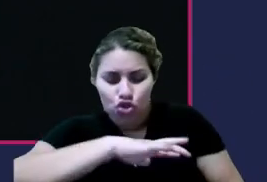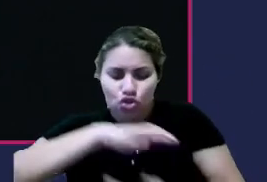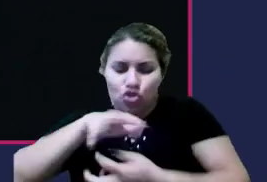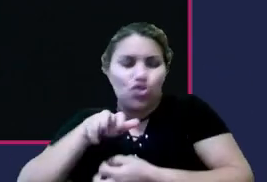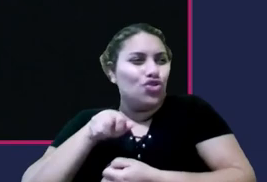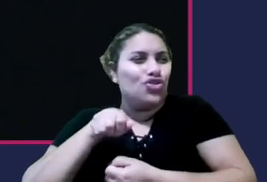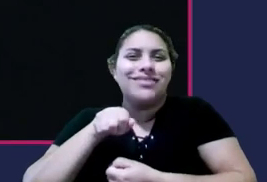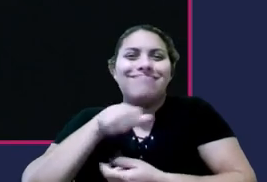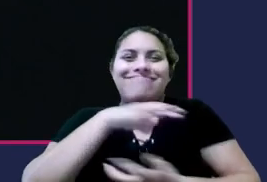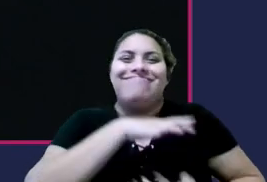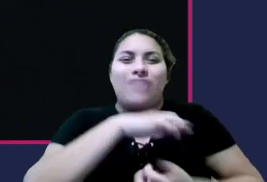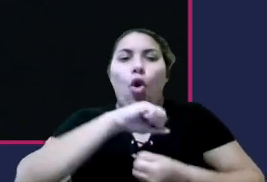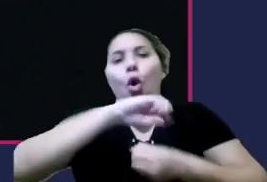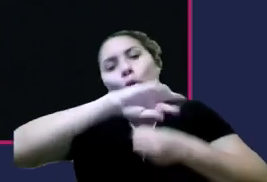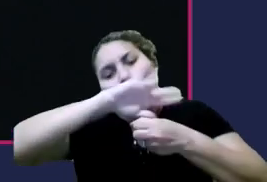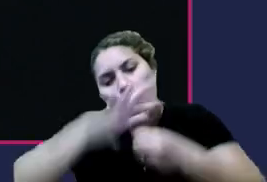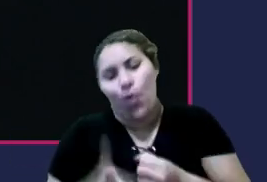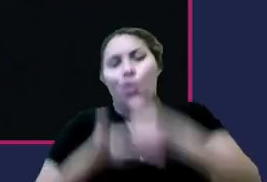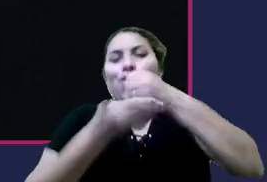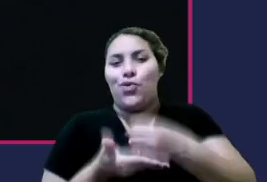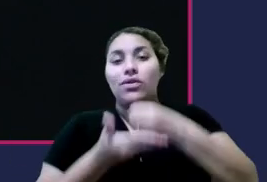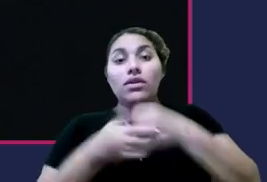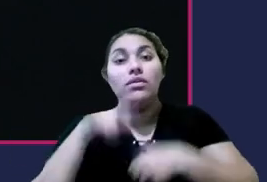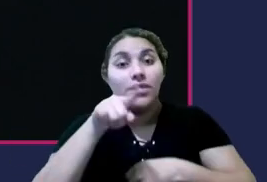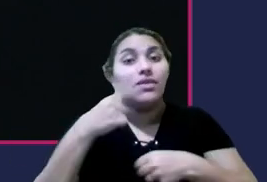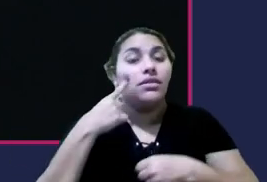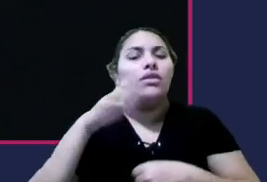said, which is sustainability.